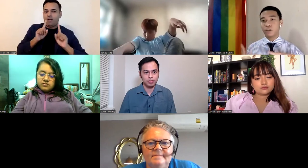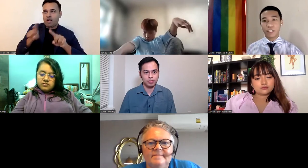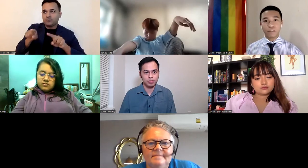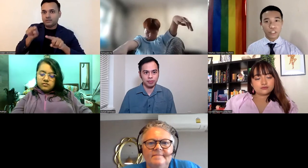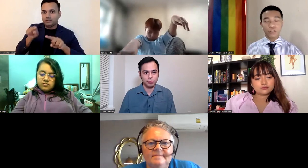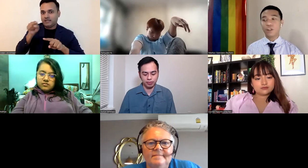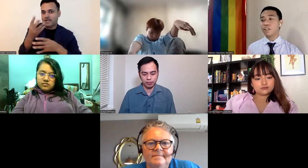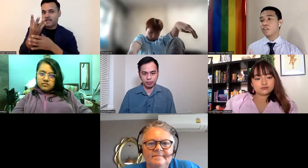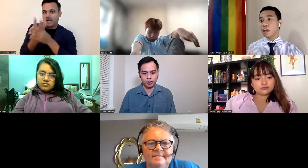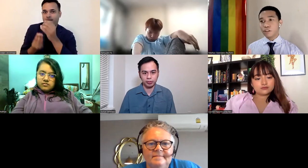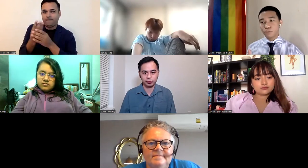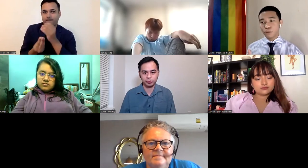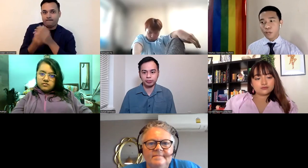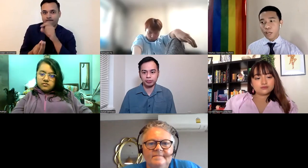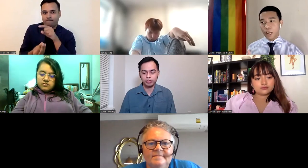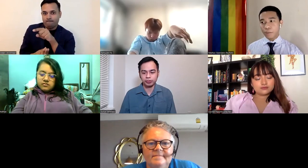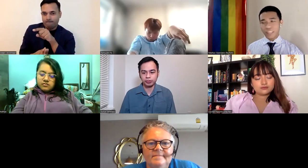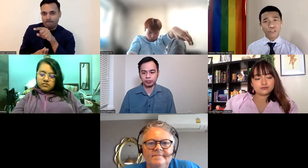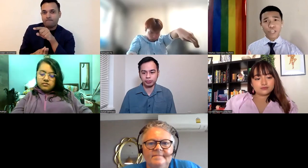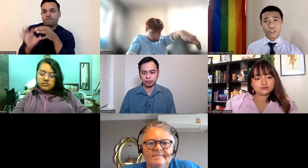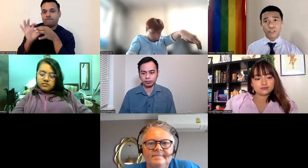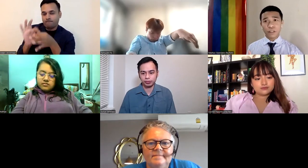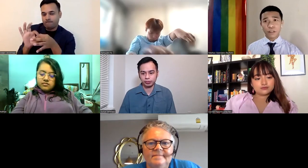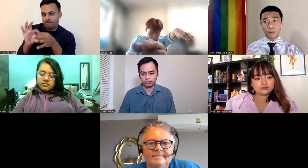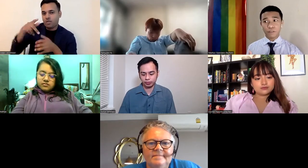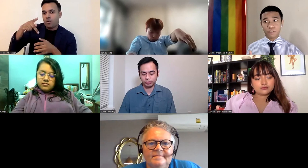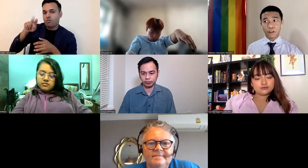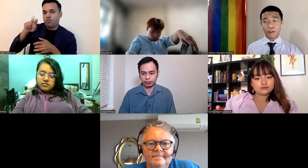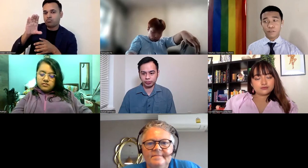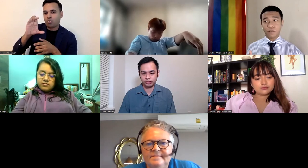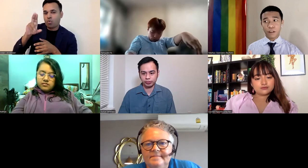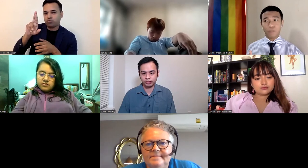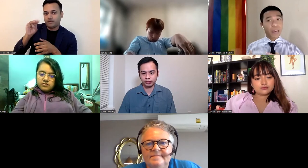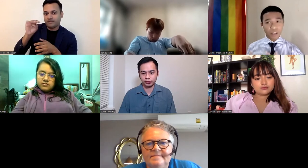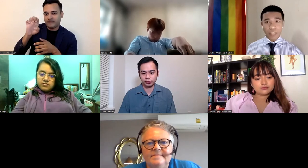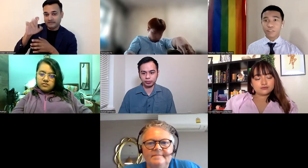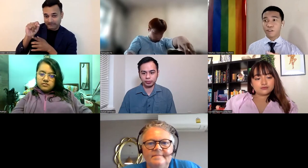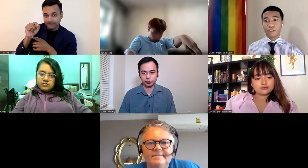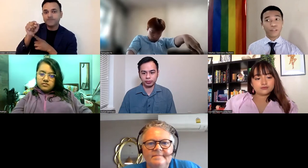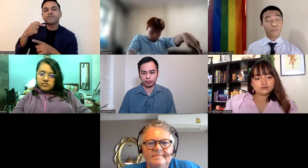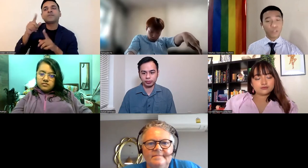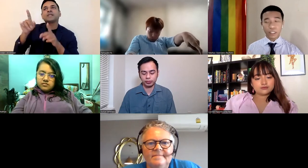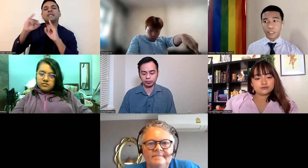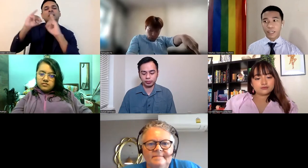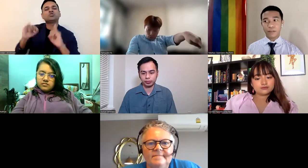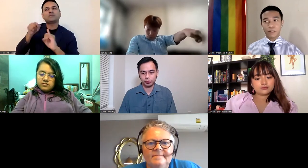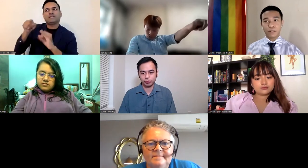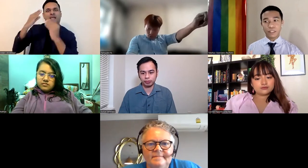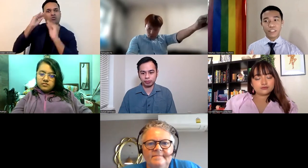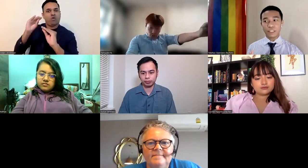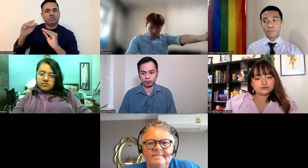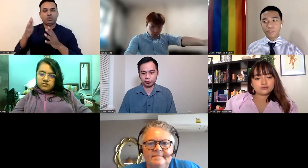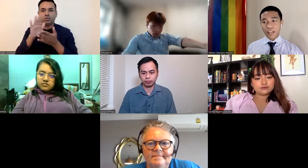procurement to the training of teachers to the education of the of parents of the community,